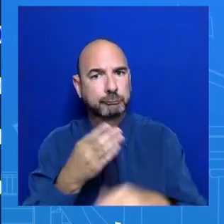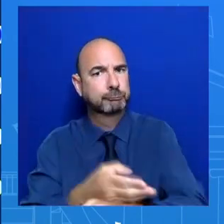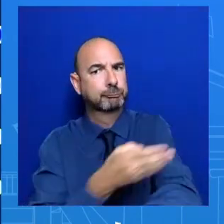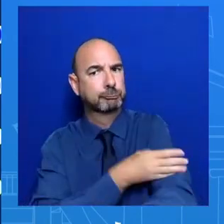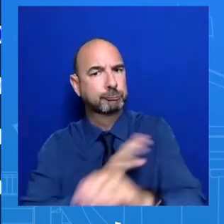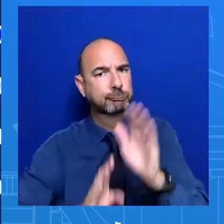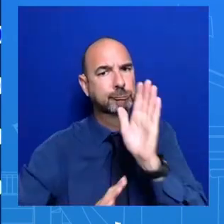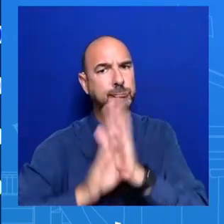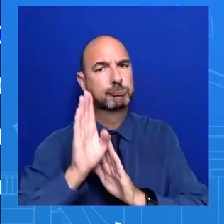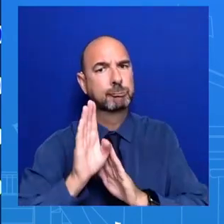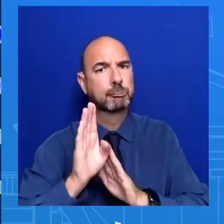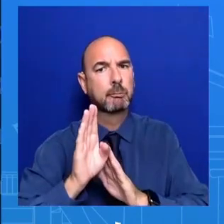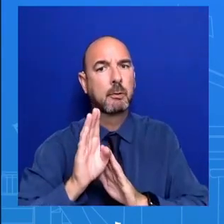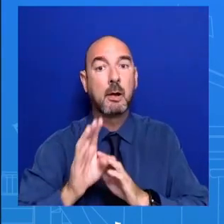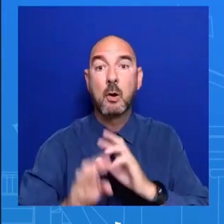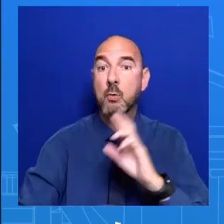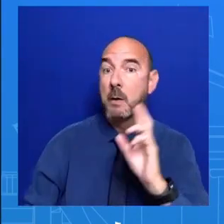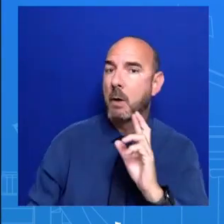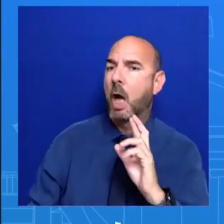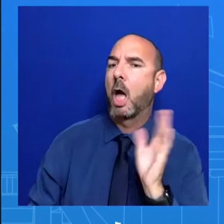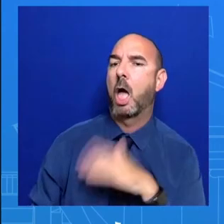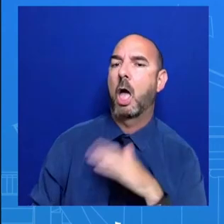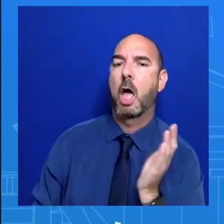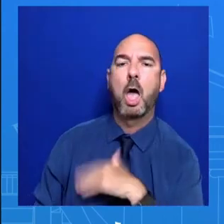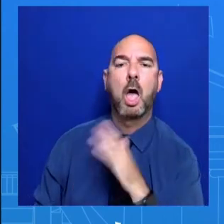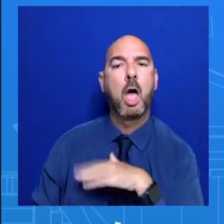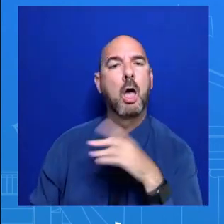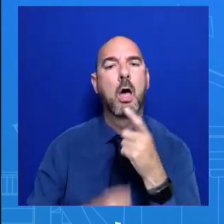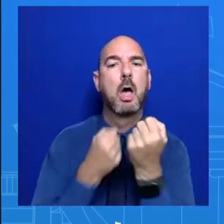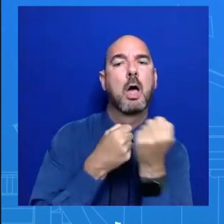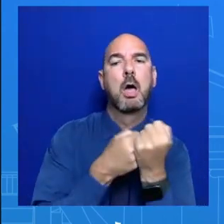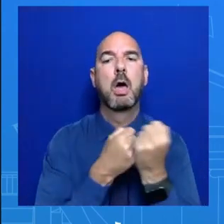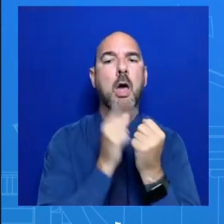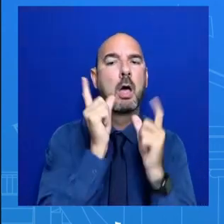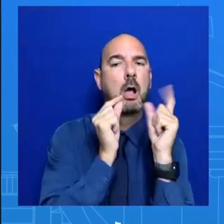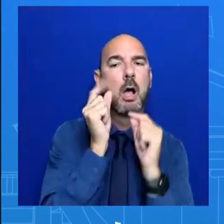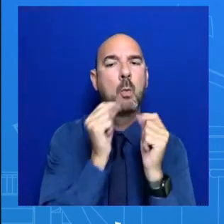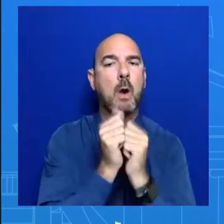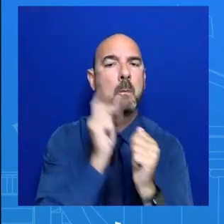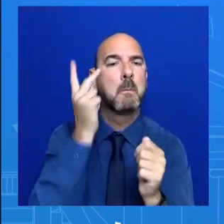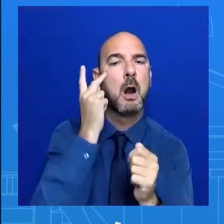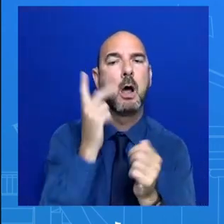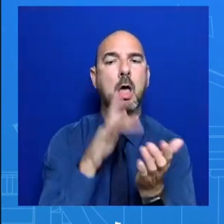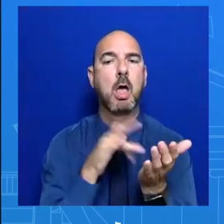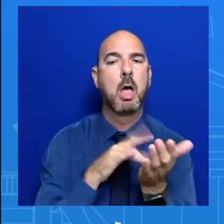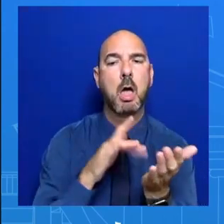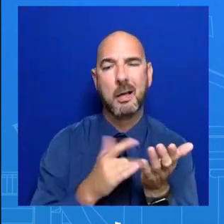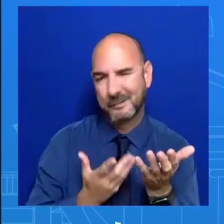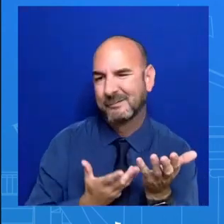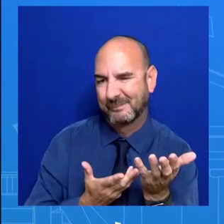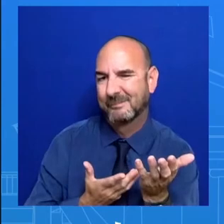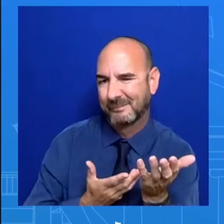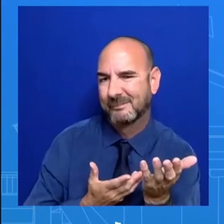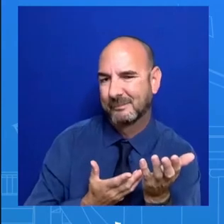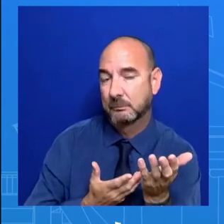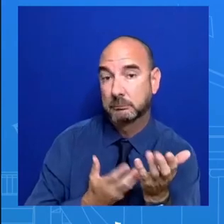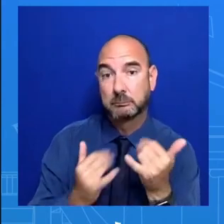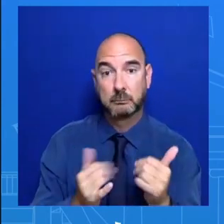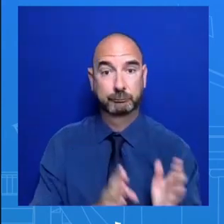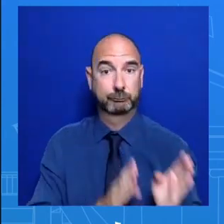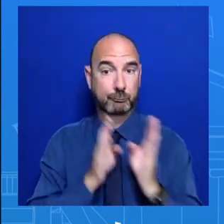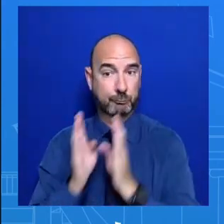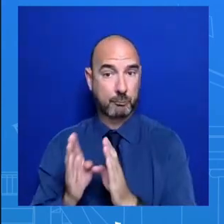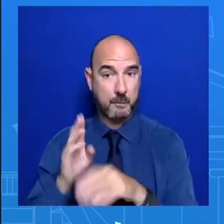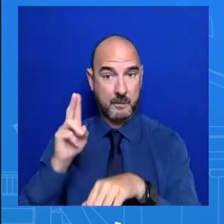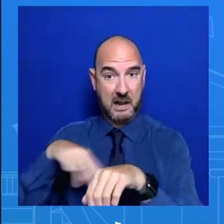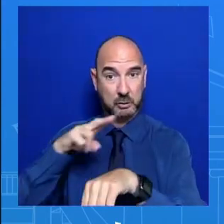issue? With that, I will hand it over to Jake Sullivan, our National Security Advisor, who would give us an update on the visit